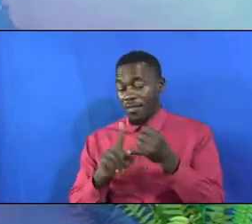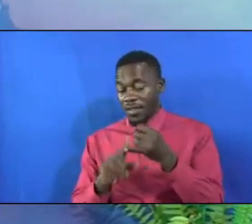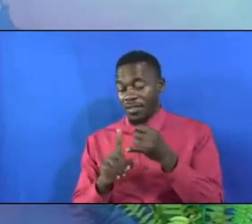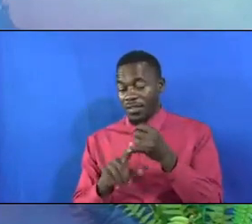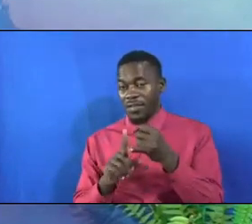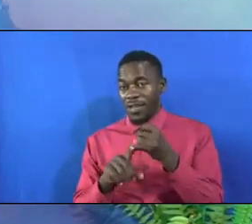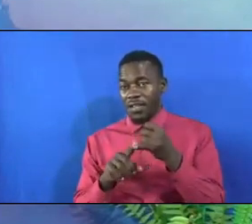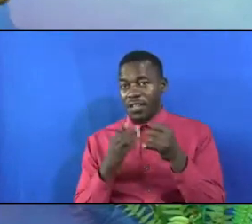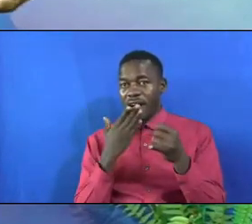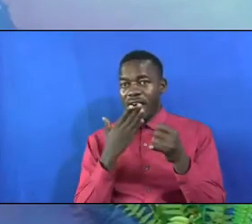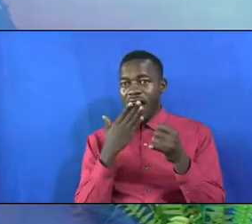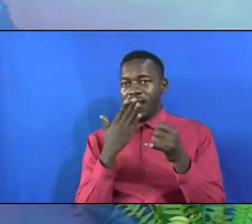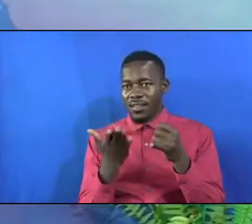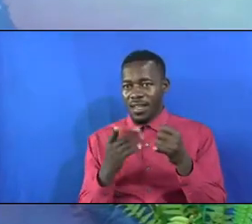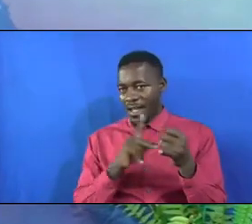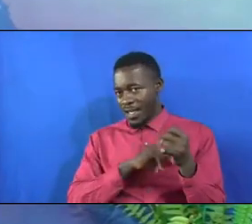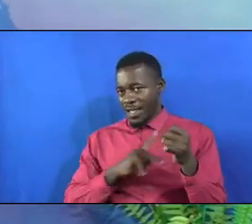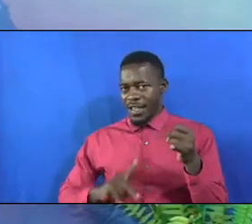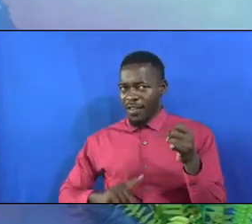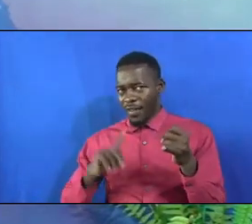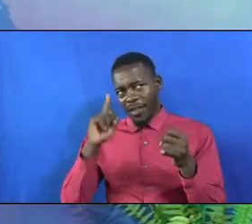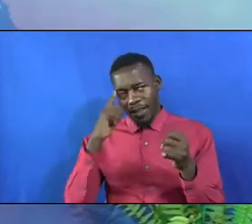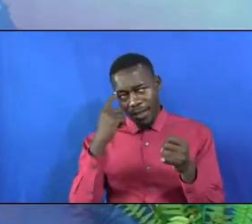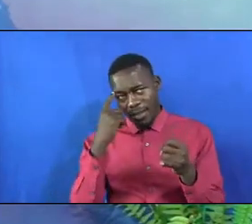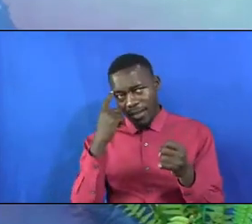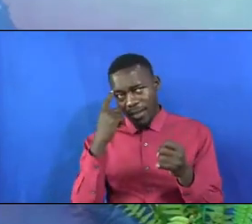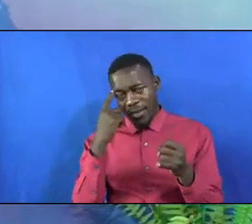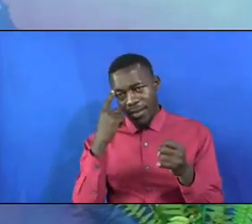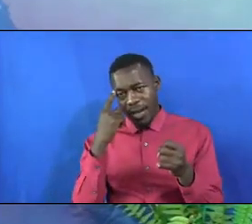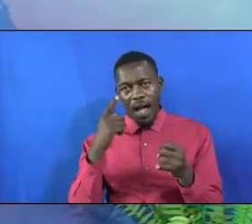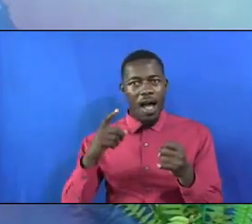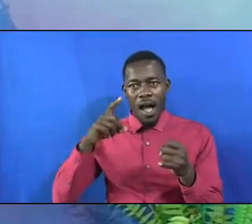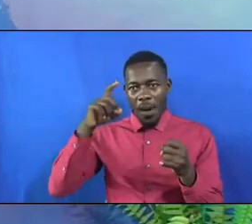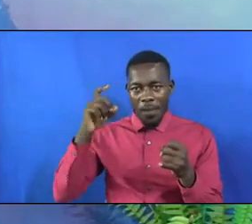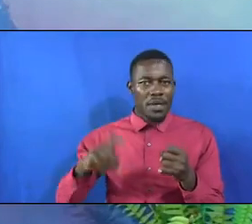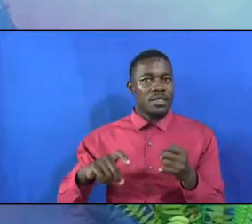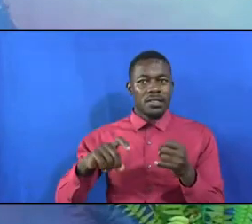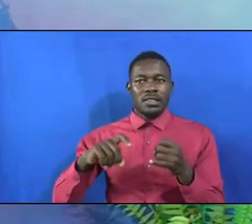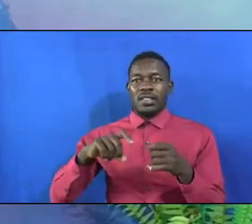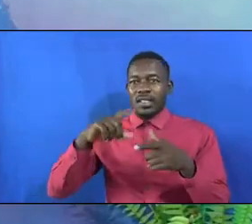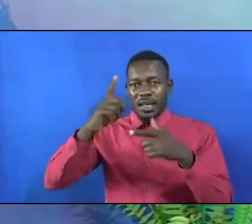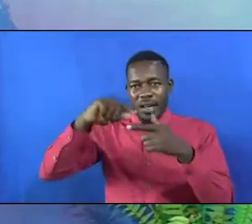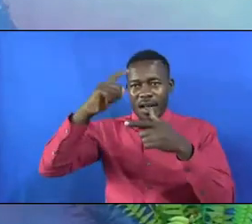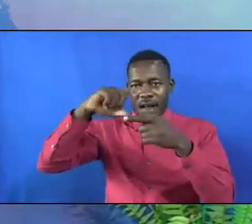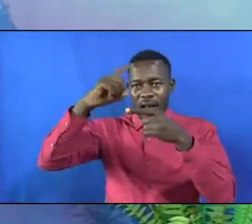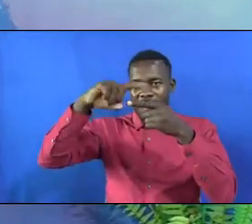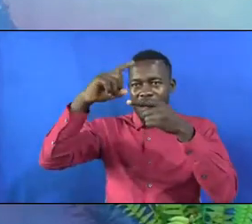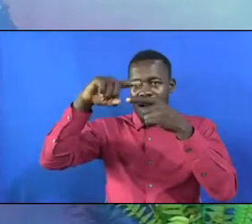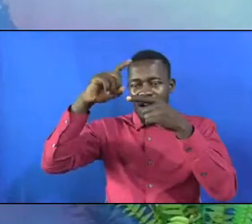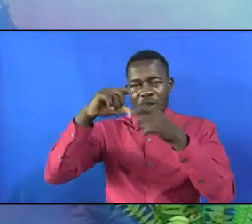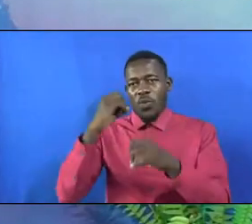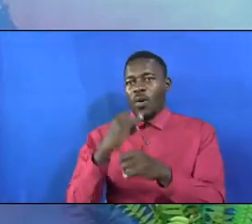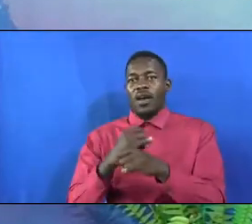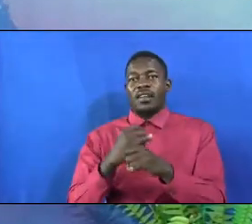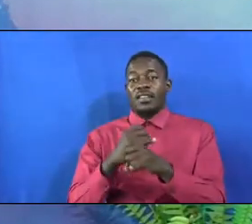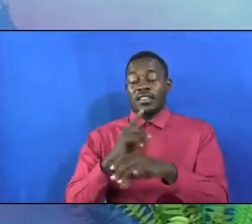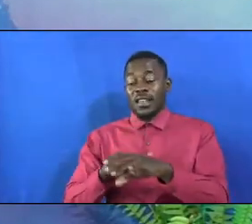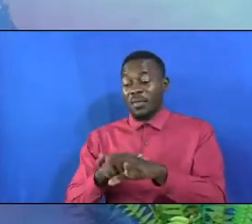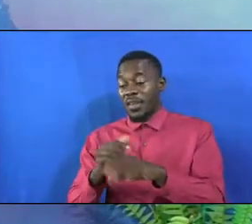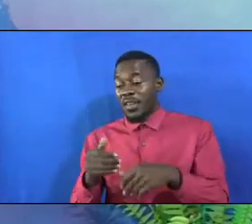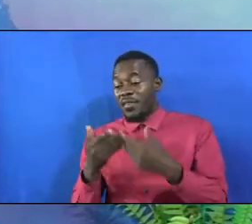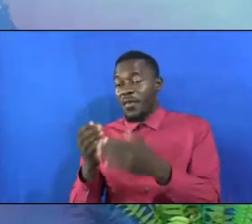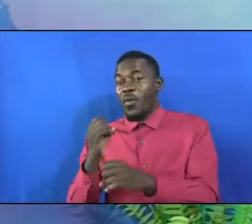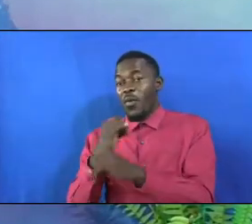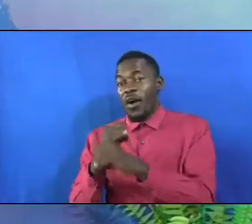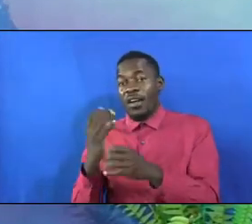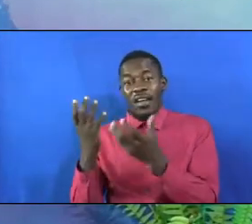the first response and the best plan the king would think about, we must increase their labor. If we increase their labor, it will be